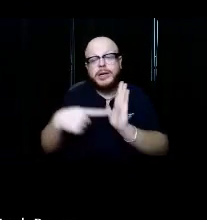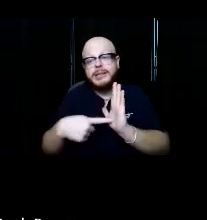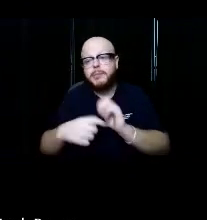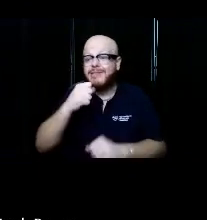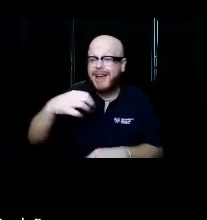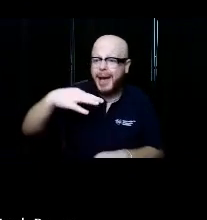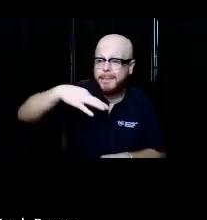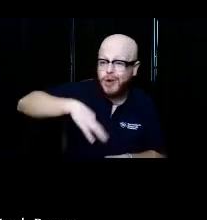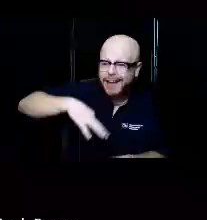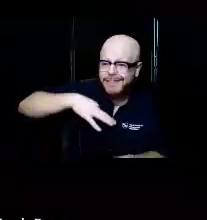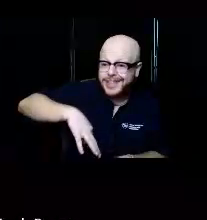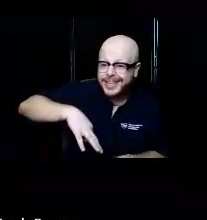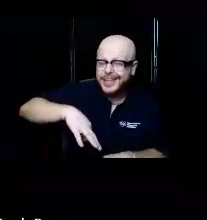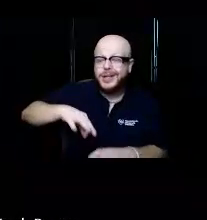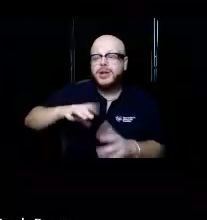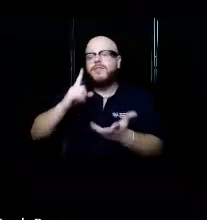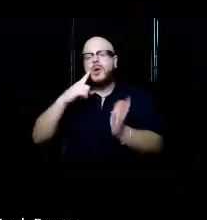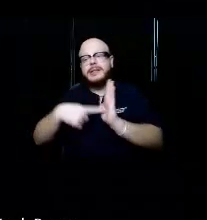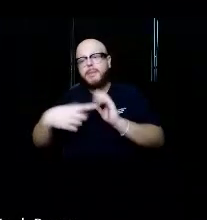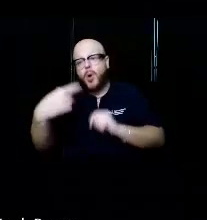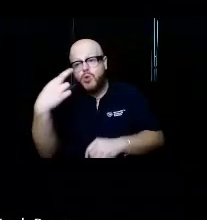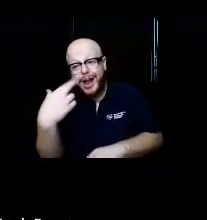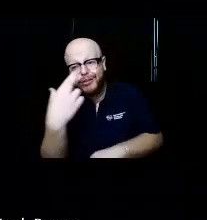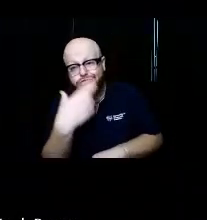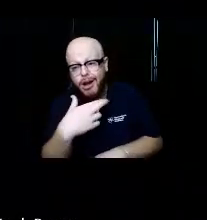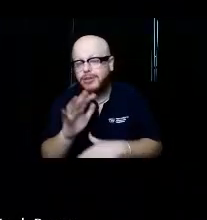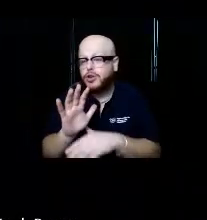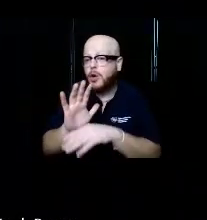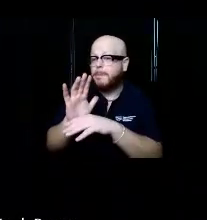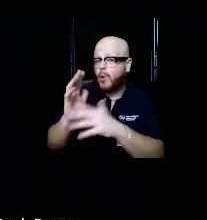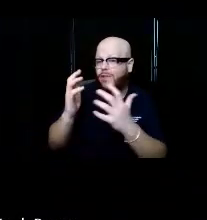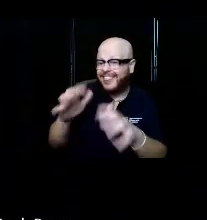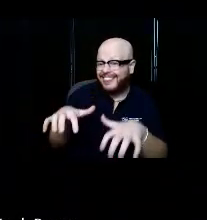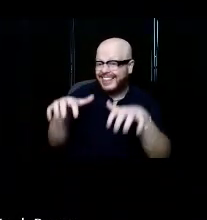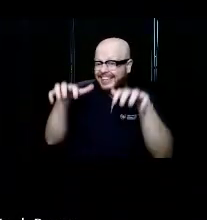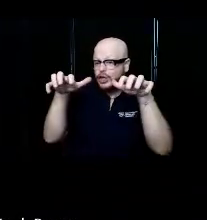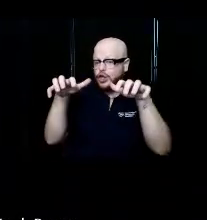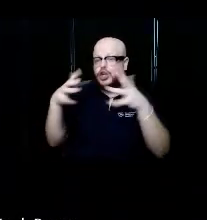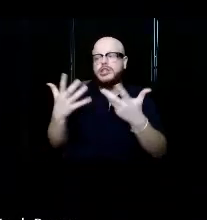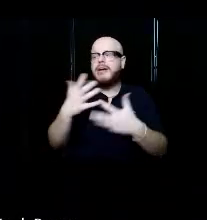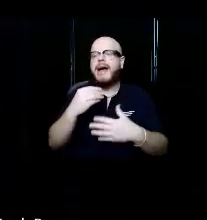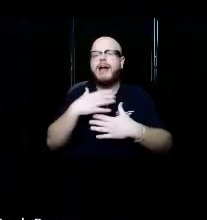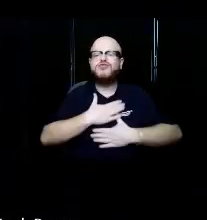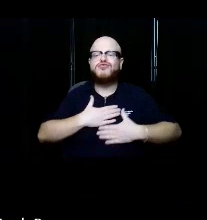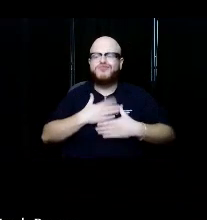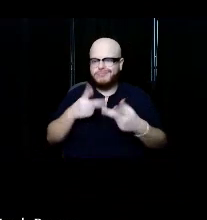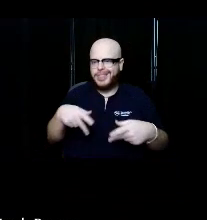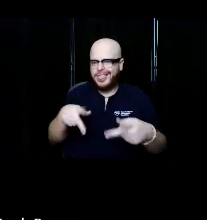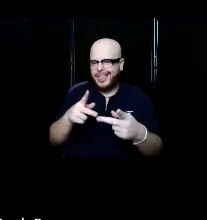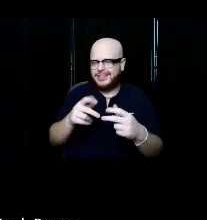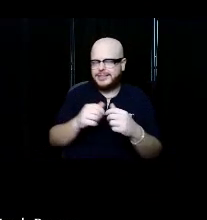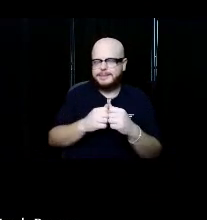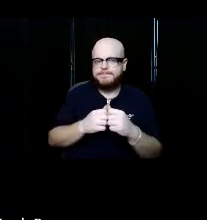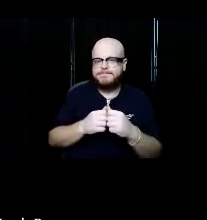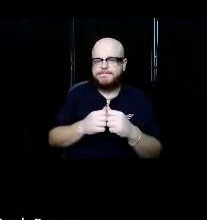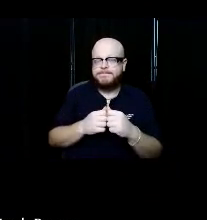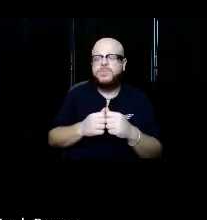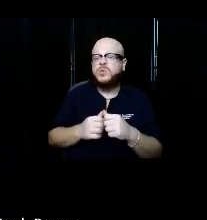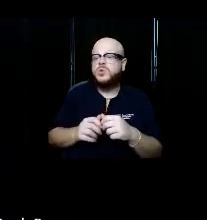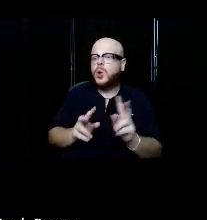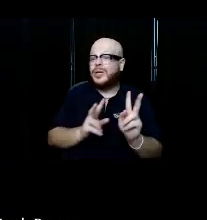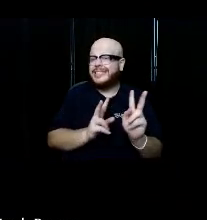such as restaurants, movie theaters, and recreational facilities. Entities covered under Title II